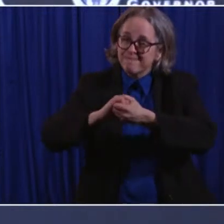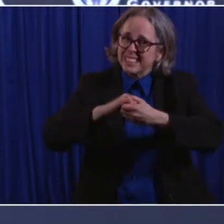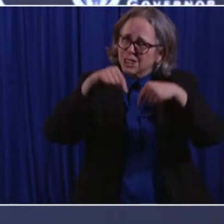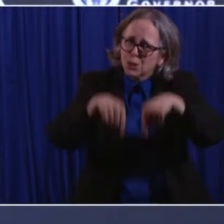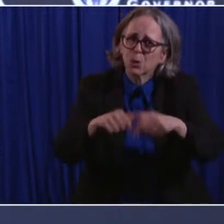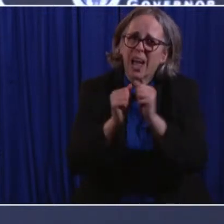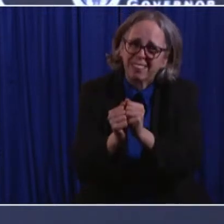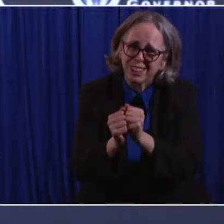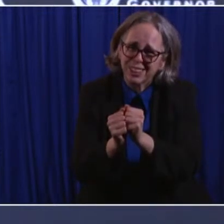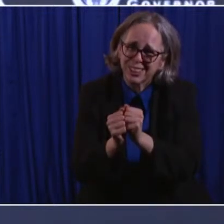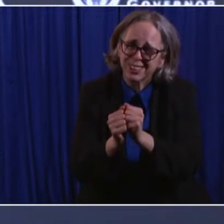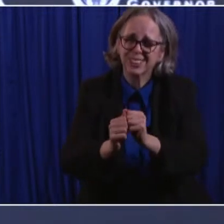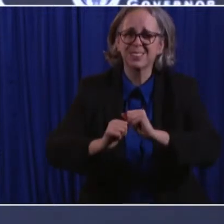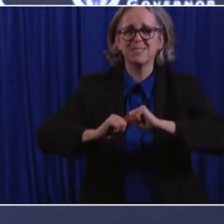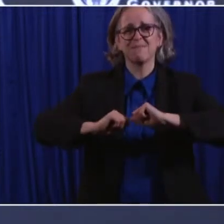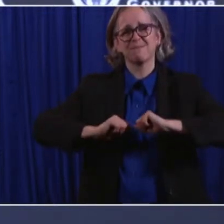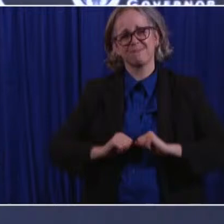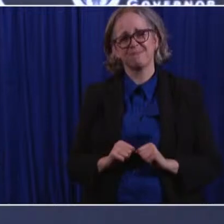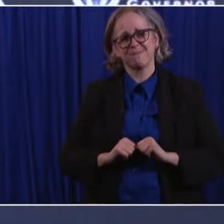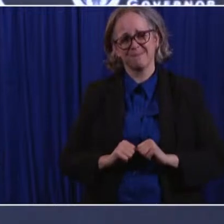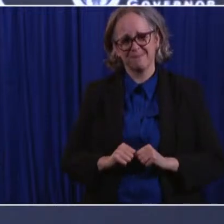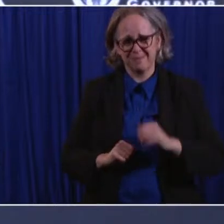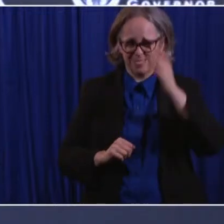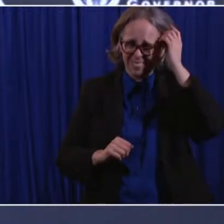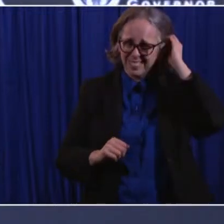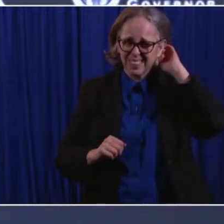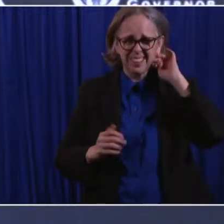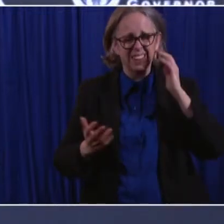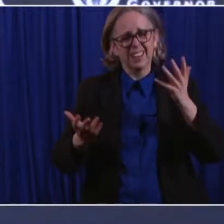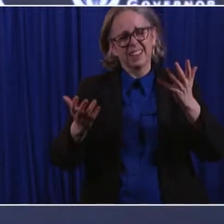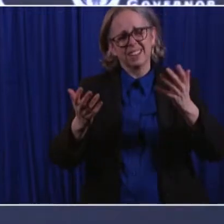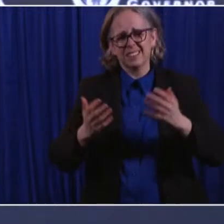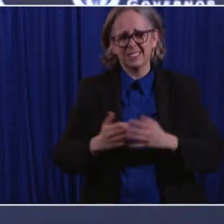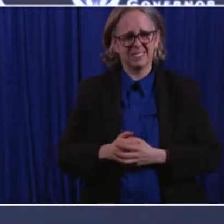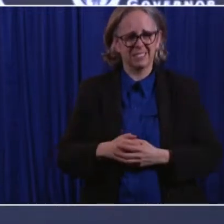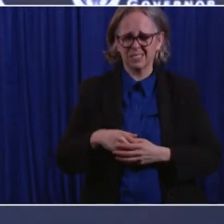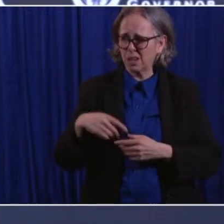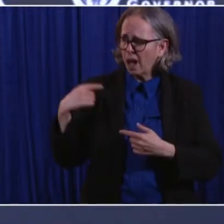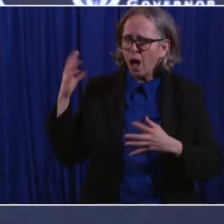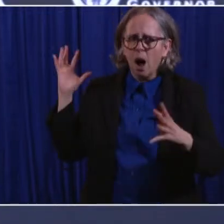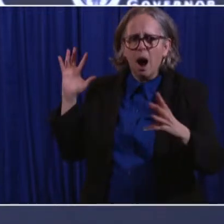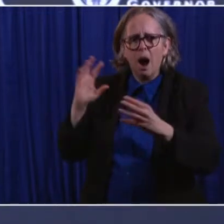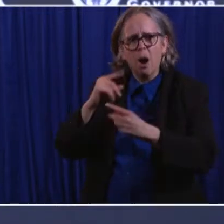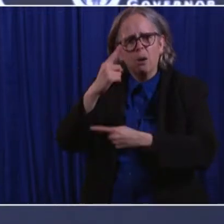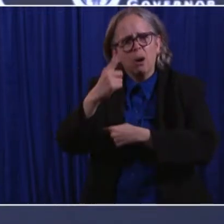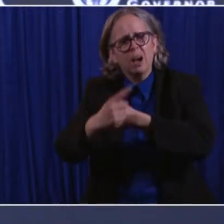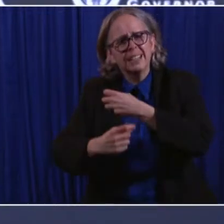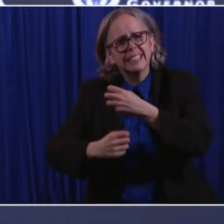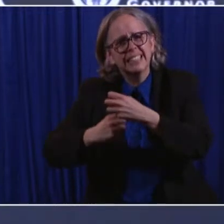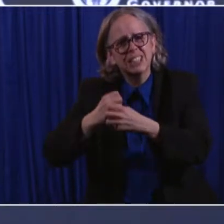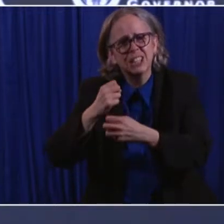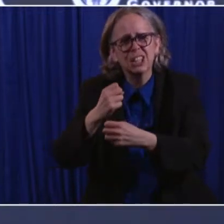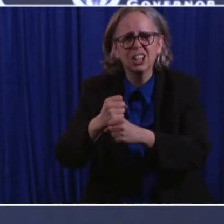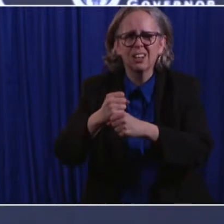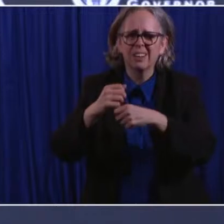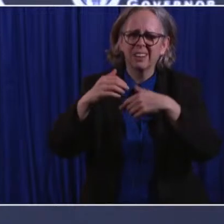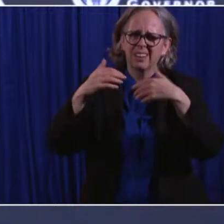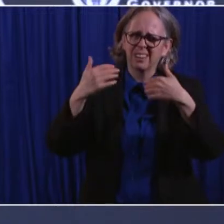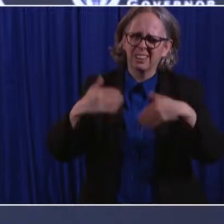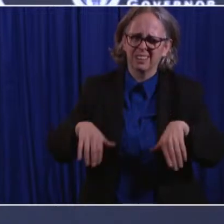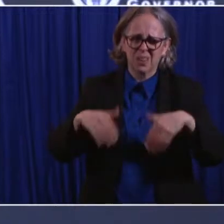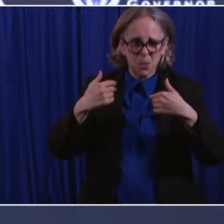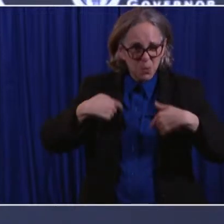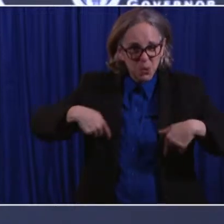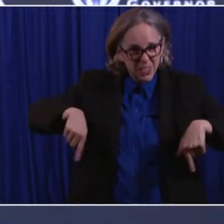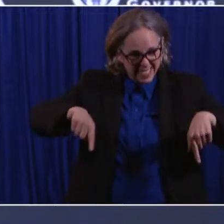this big discussion and this whole year with all of us really in this together, because we now depend